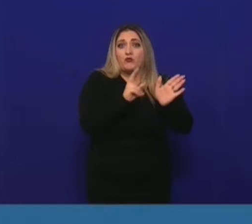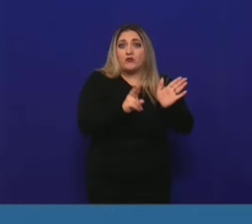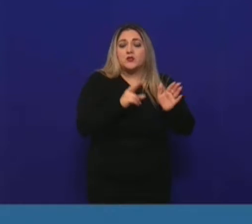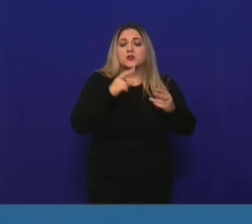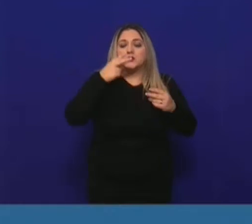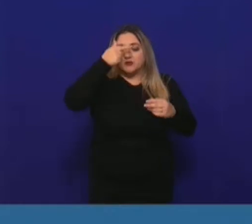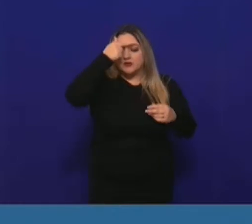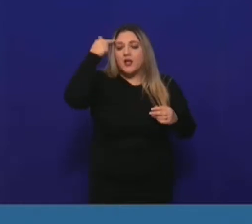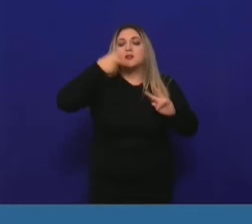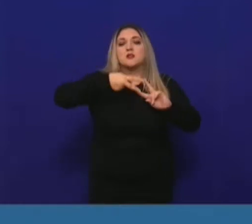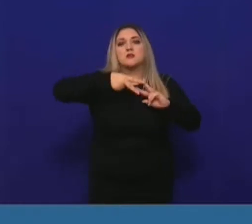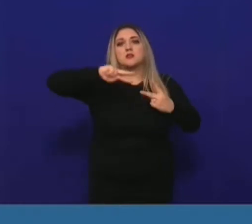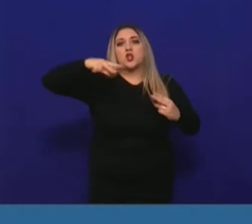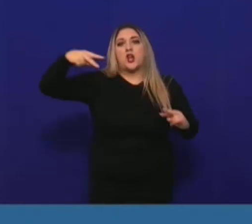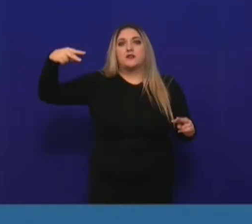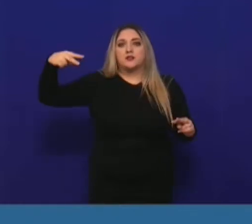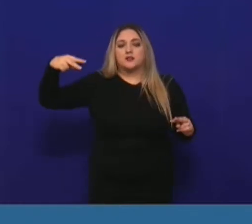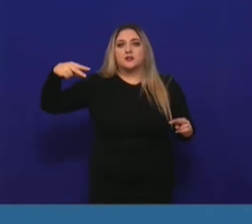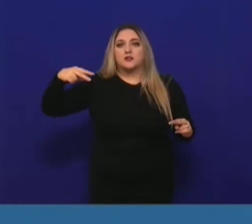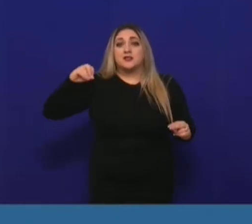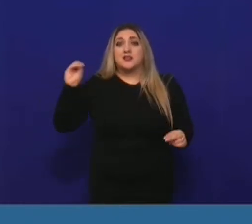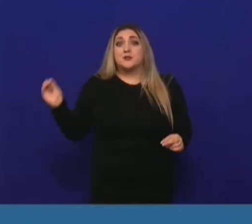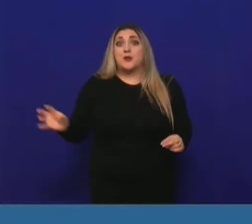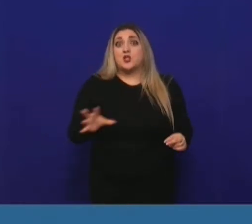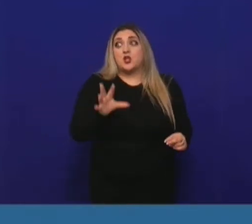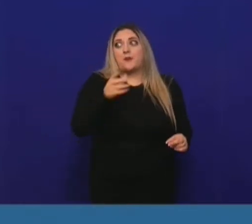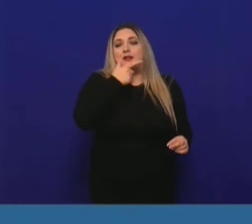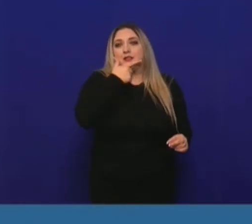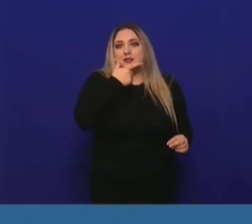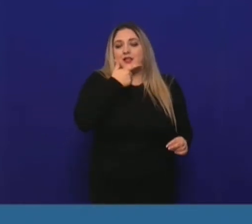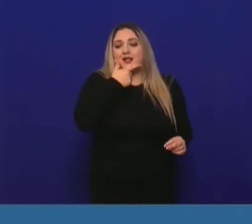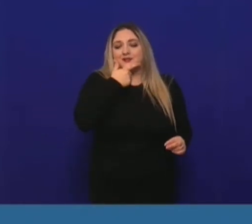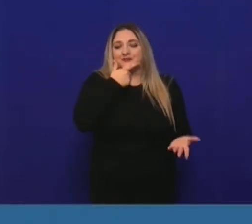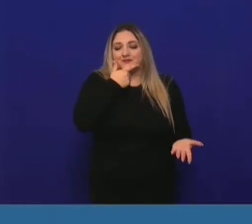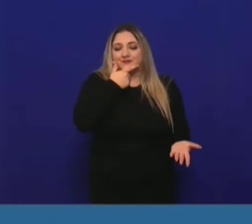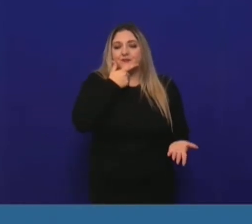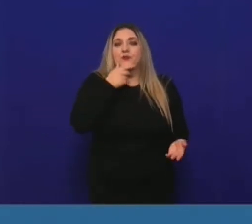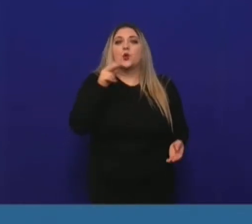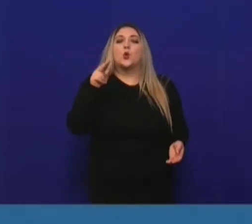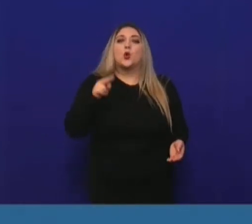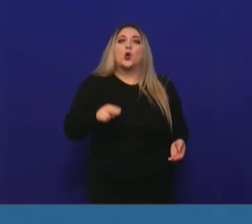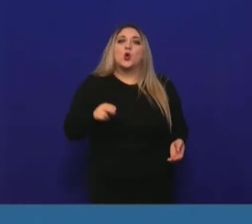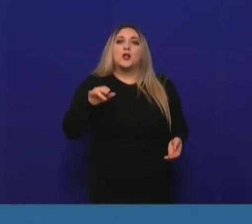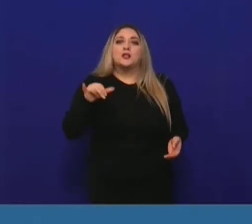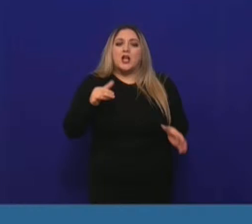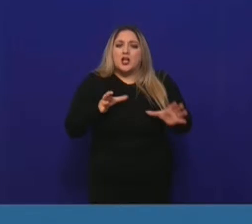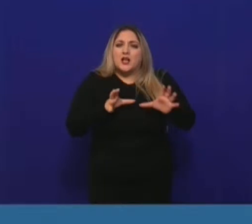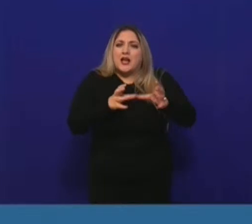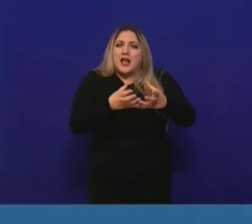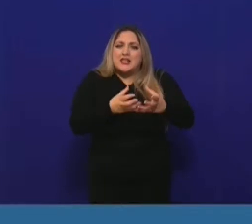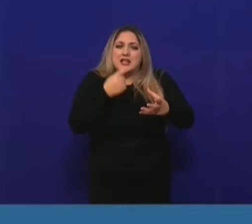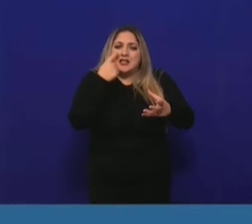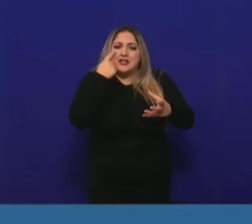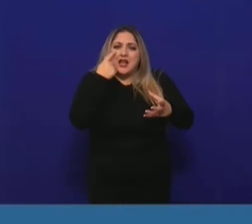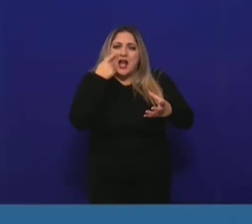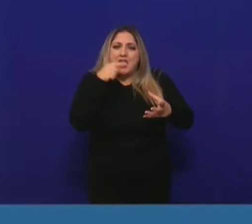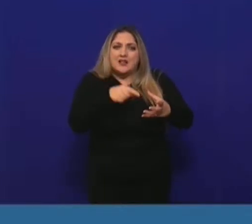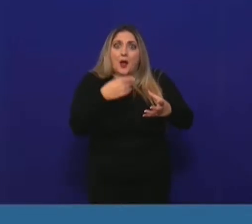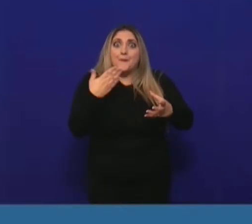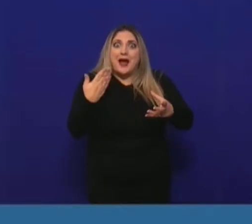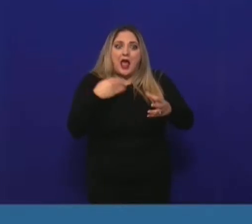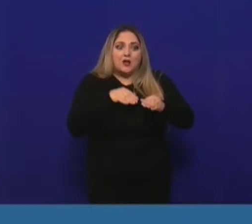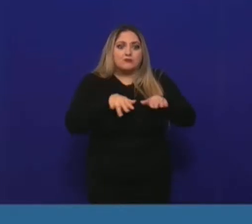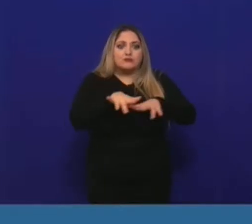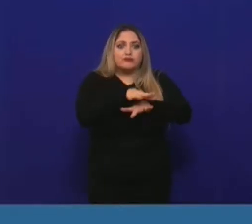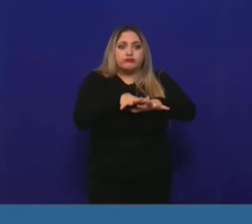sequencing għat-testijiet, speċjalment dawk li jkunu mill-Ingilterra. U anka jekk ikollna xi clusters fejn naraw naqra iktar trasmissjoni, fejn